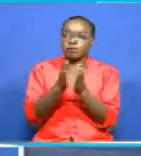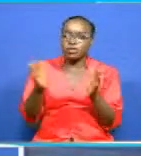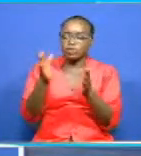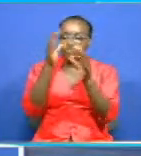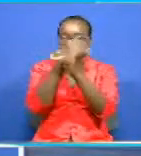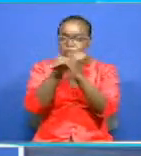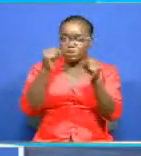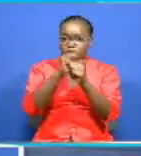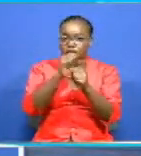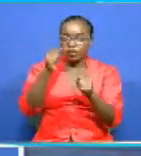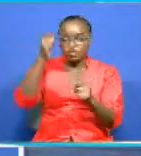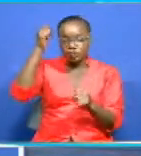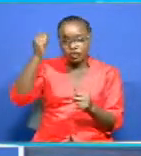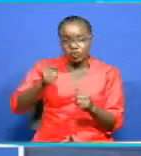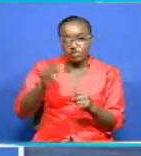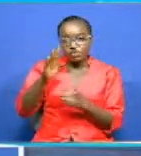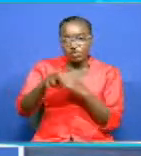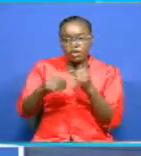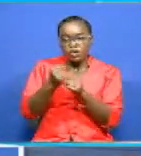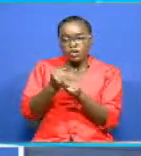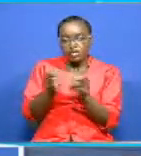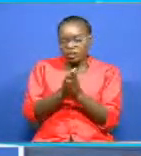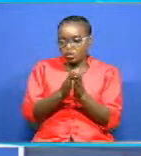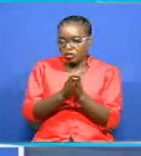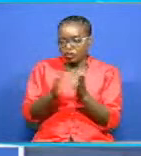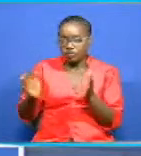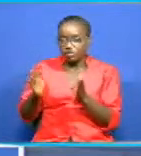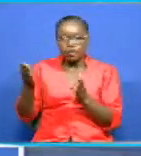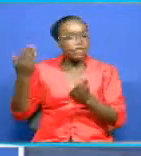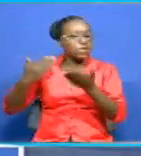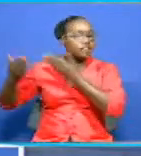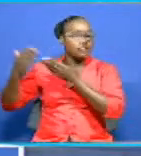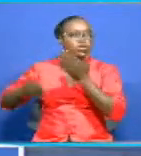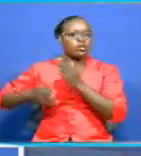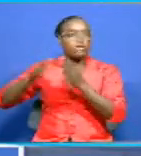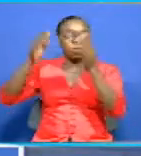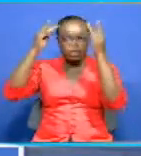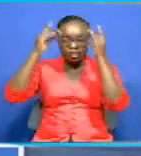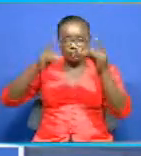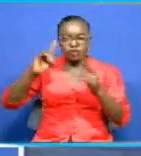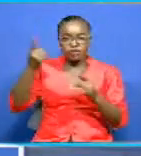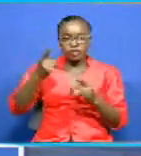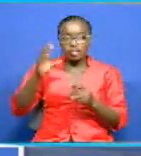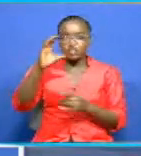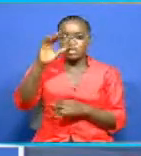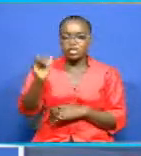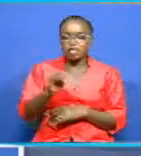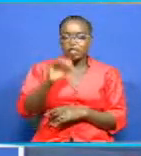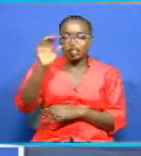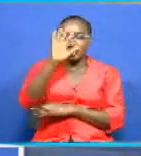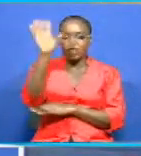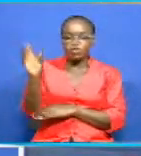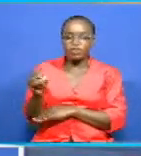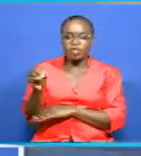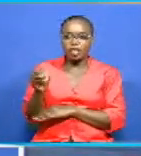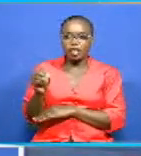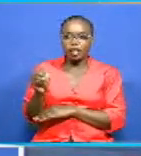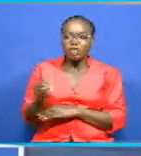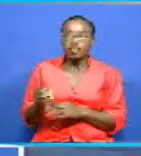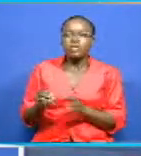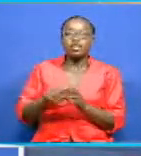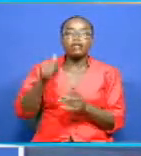of the Judiciary. His four-year term has been characterized by historic rulings, making him the first Chief Justice in Africa to preside over